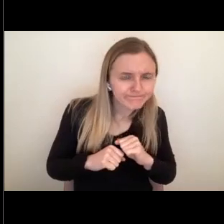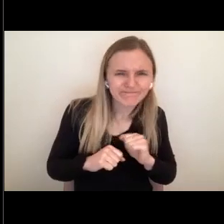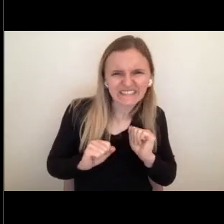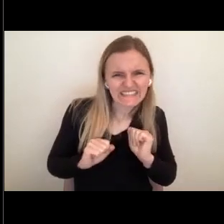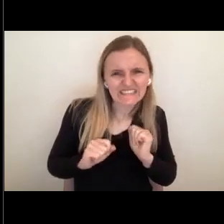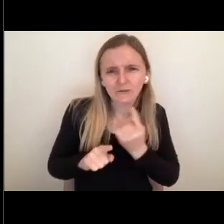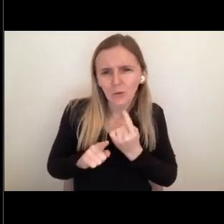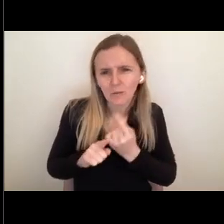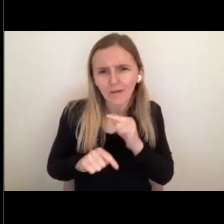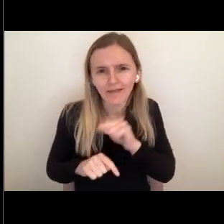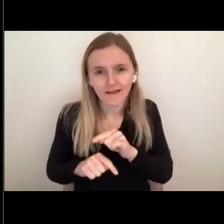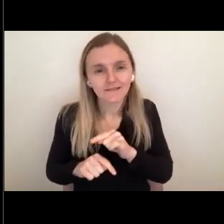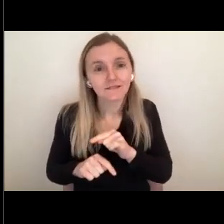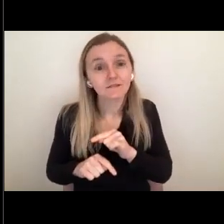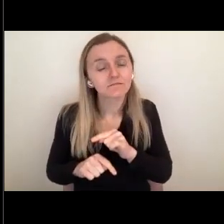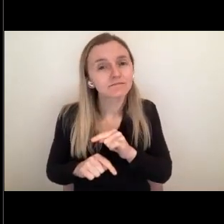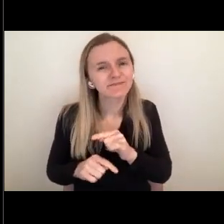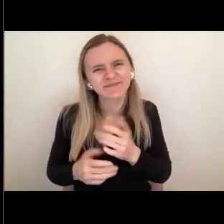So I would say,